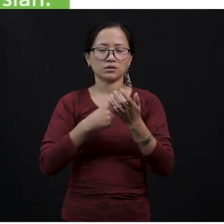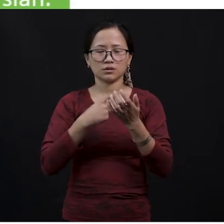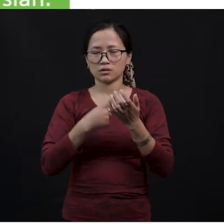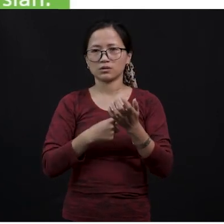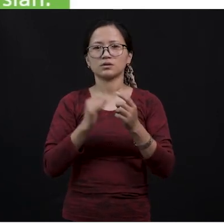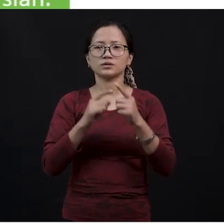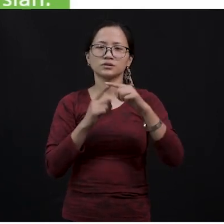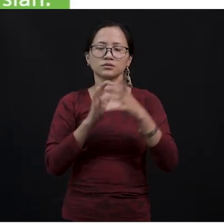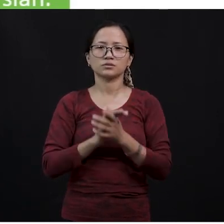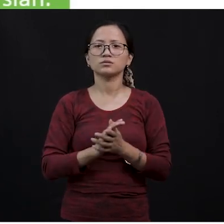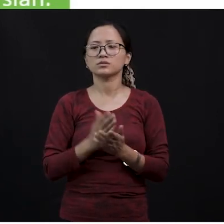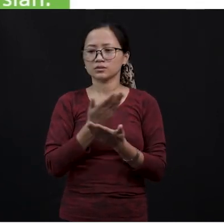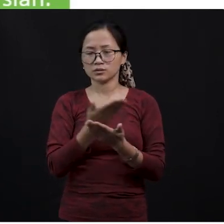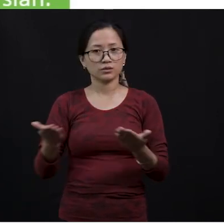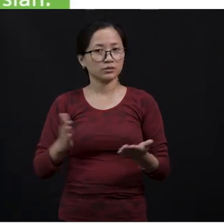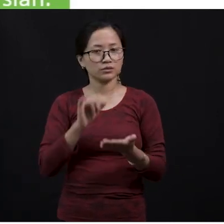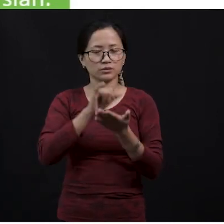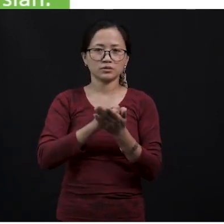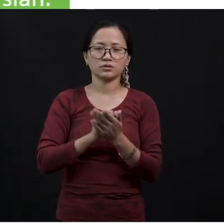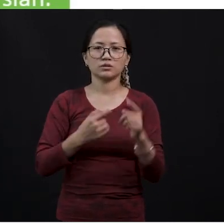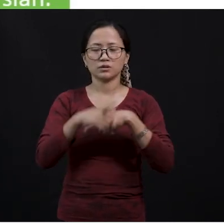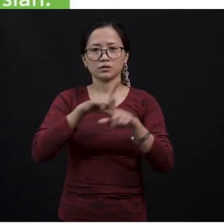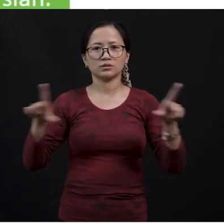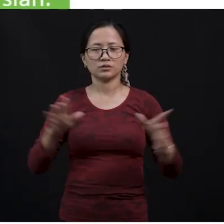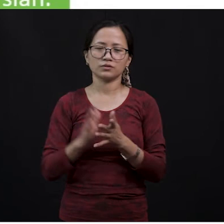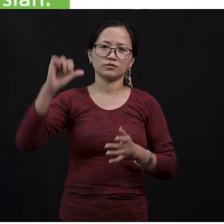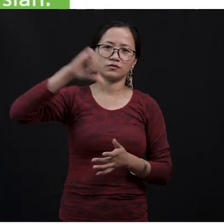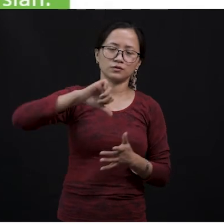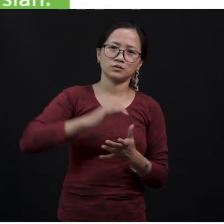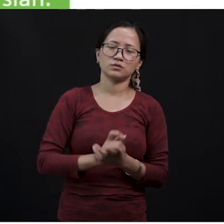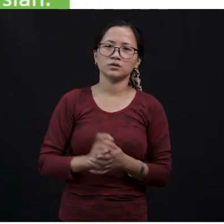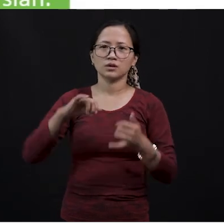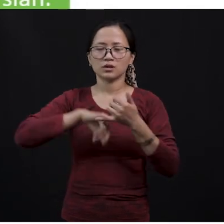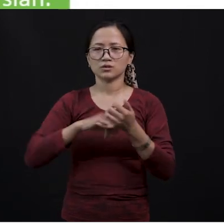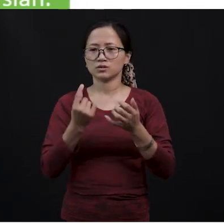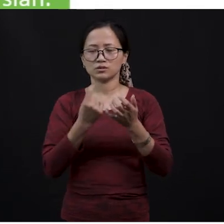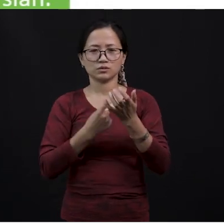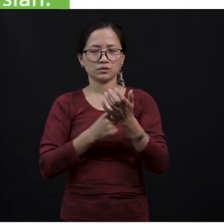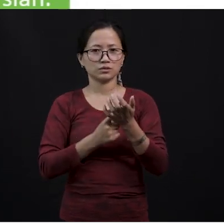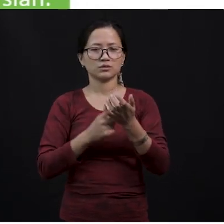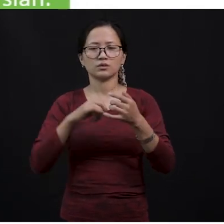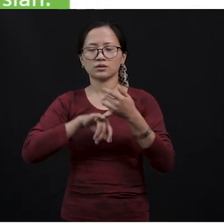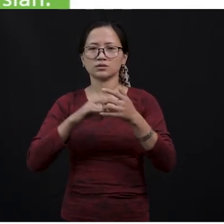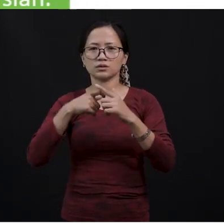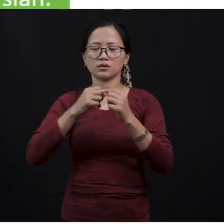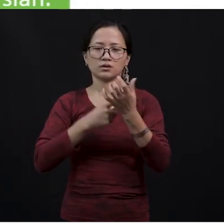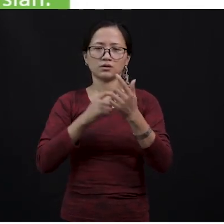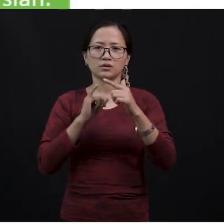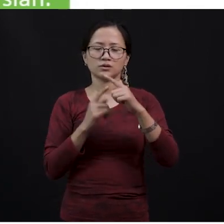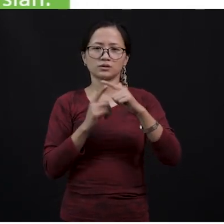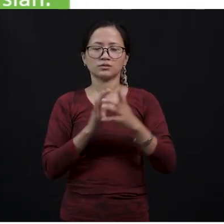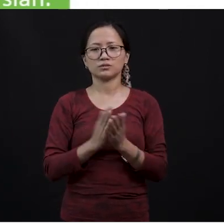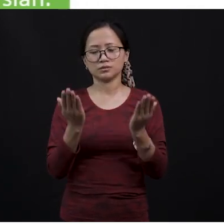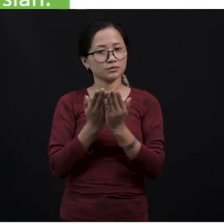because that was their language, and it was felt that the Sanskrit texts were not